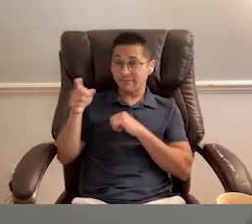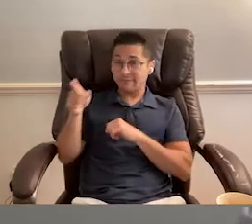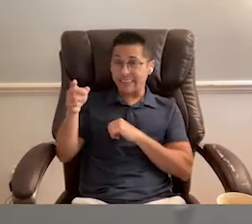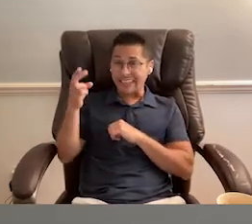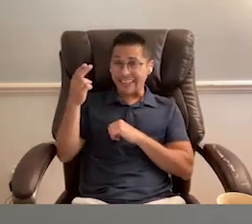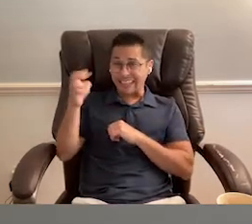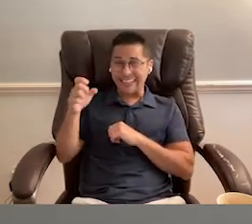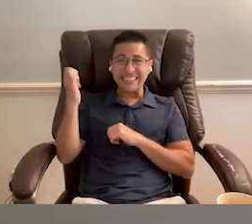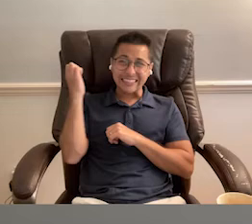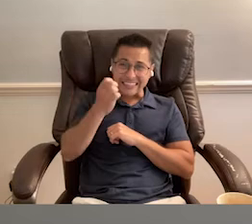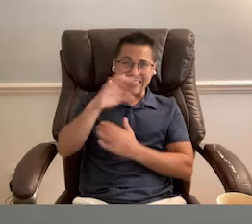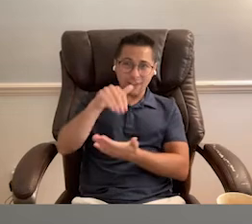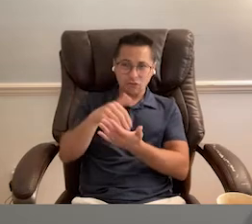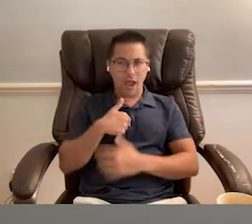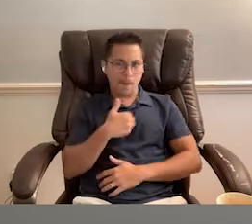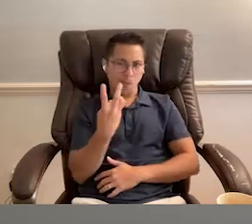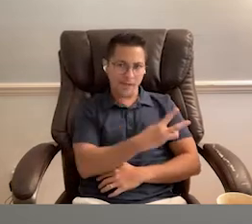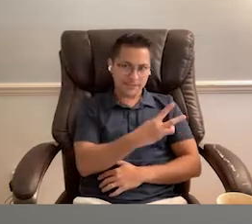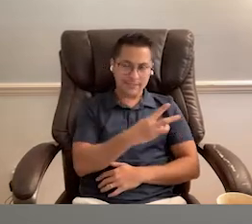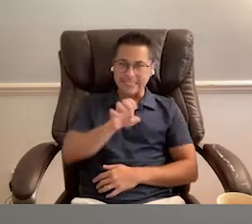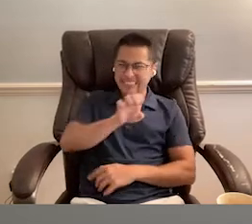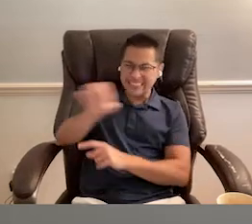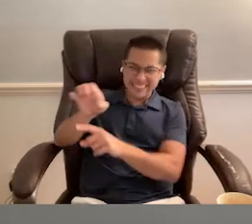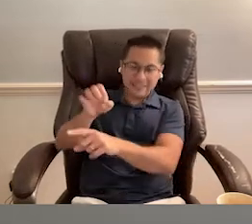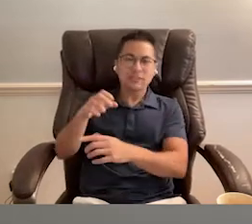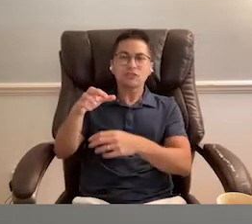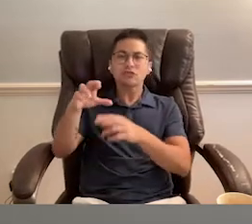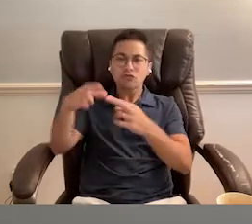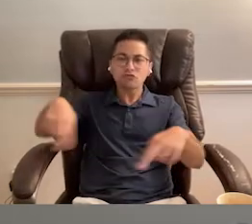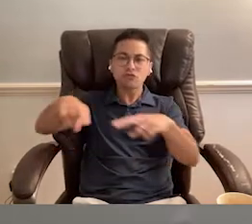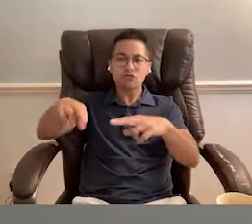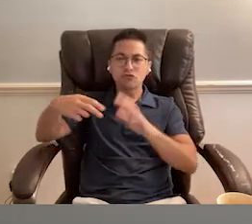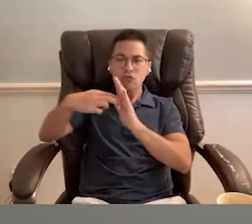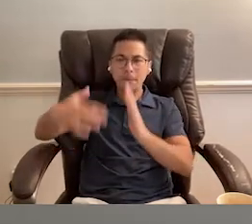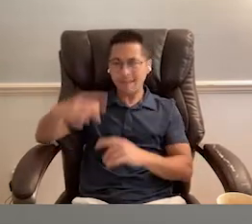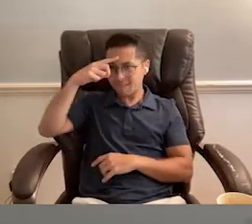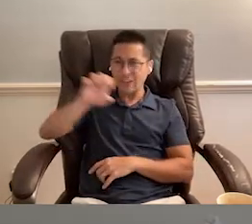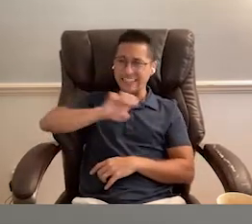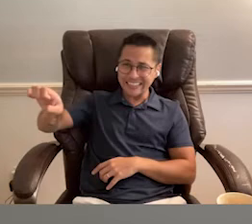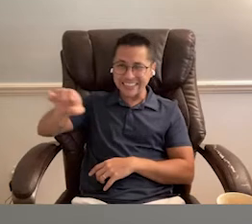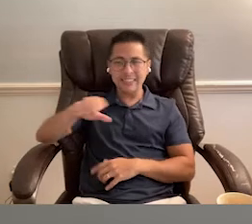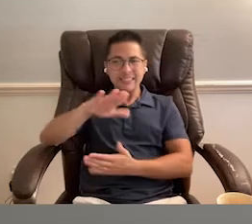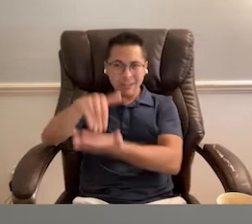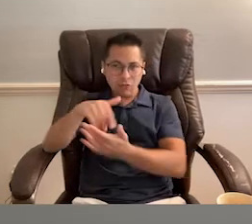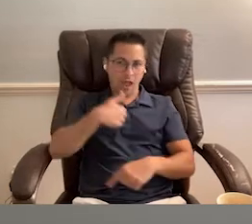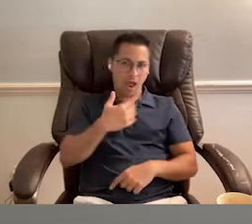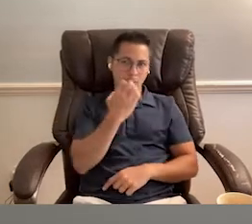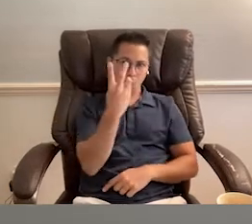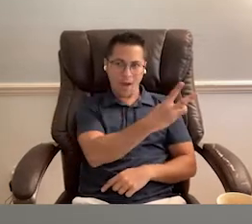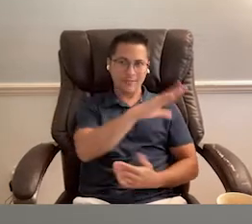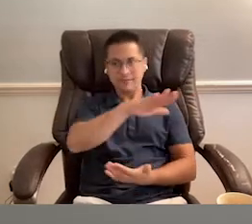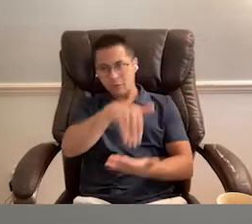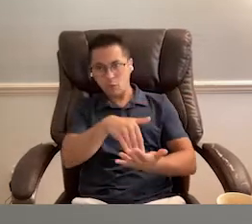He is East Central Florida. I'm West Central, so he's the regional rep for the east side and the central side, and I'm West